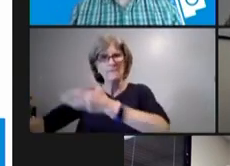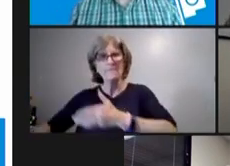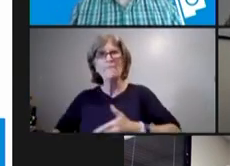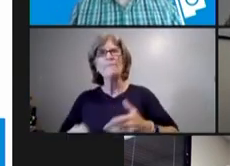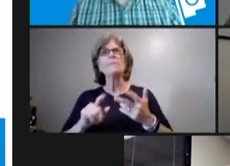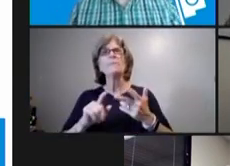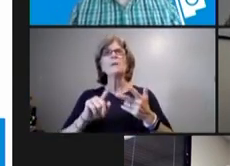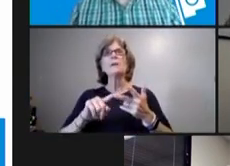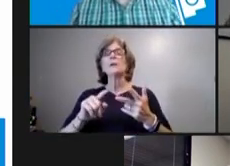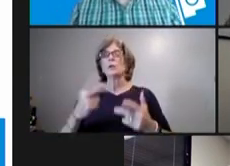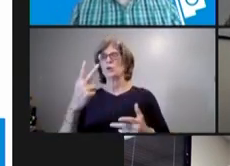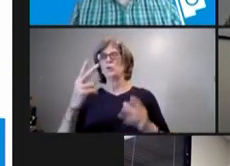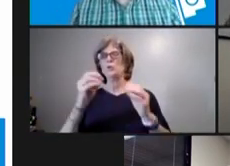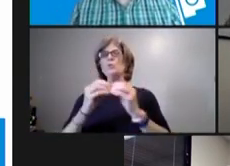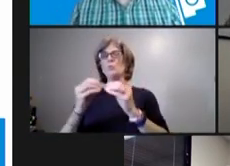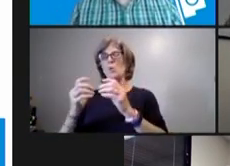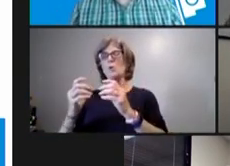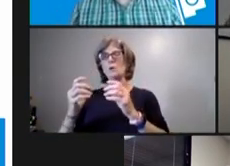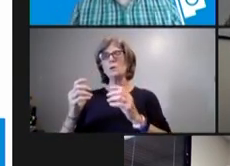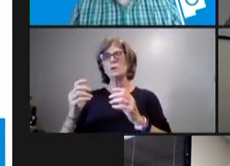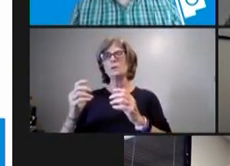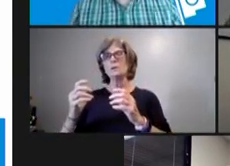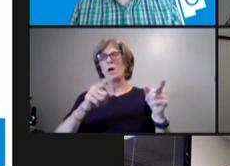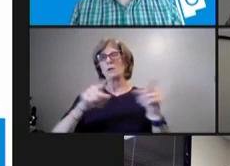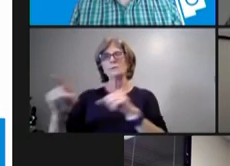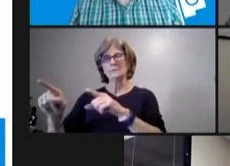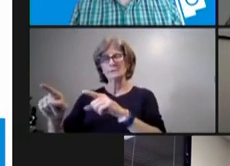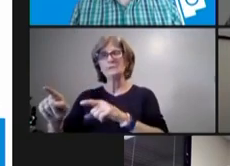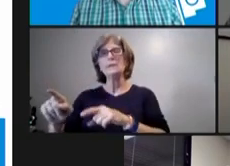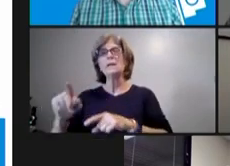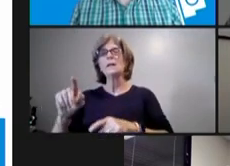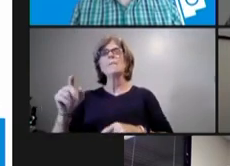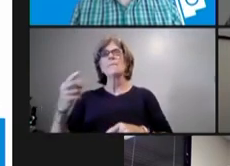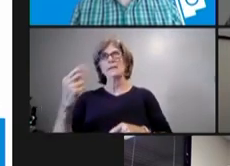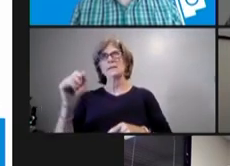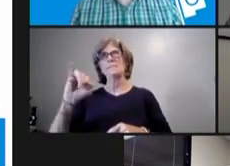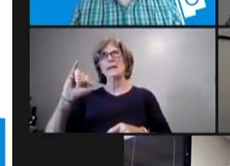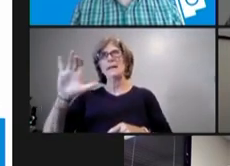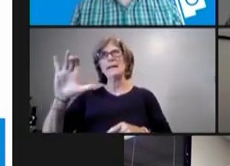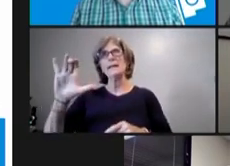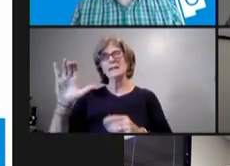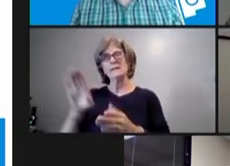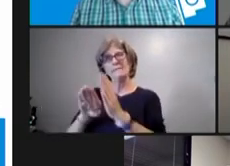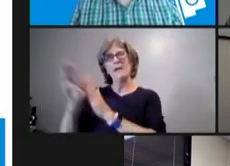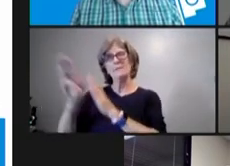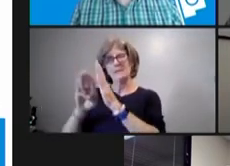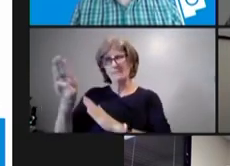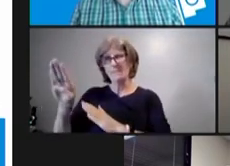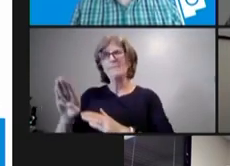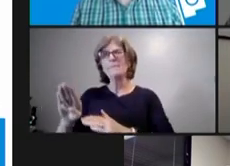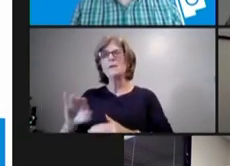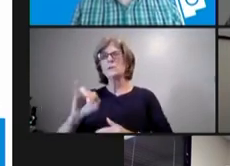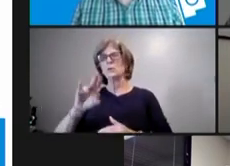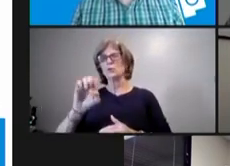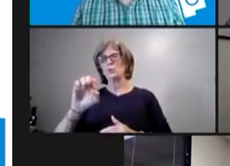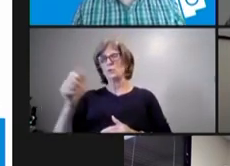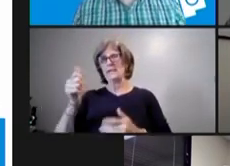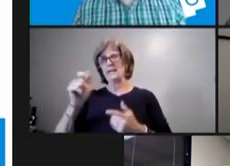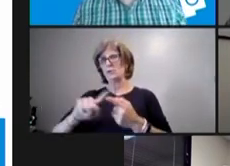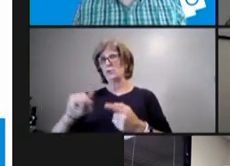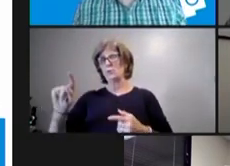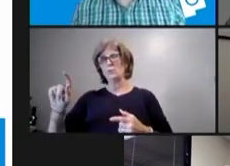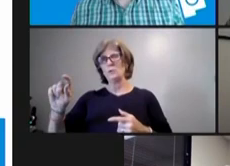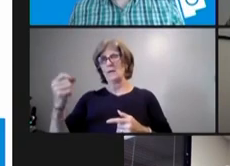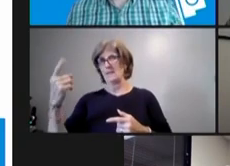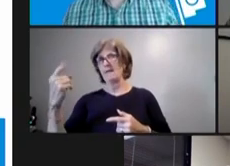2 upcoming at the Pittsburgh Hispanic Development Corporation. They're having a consulate event over the weekend of the 10th and 11th. We're